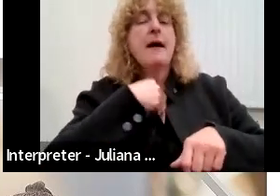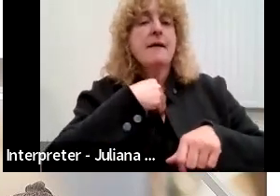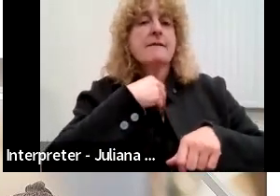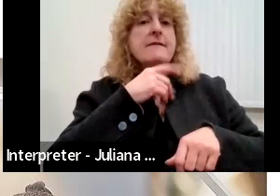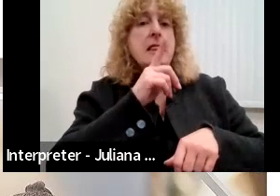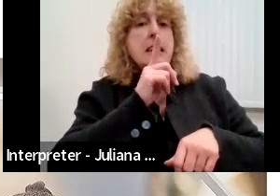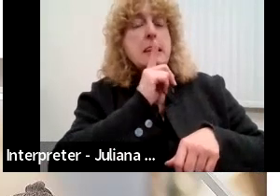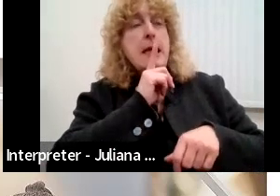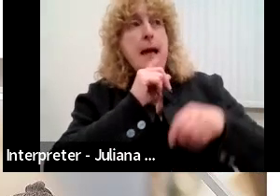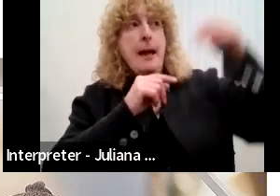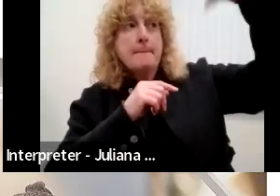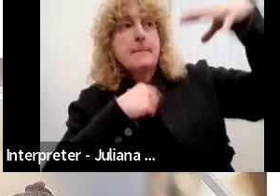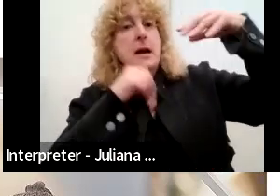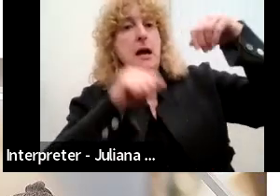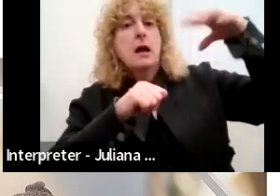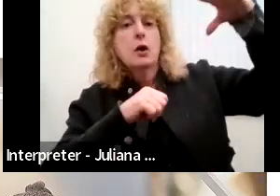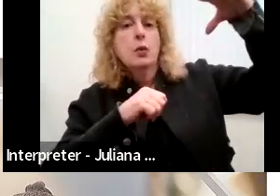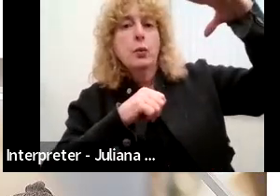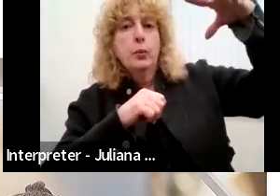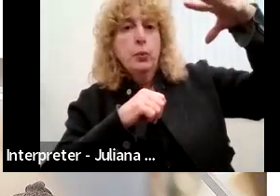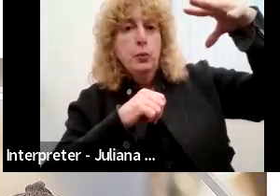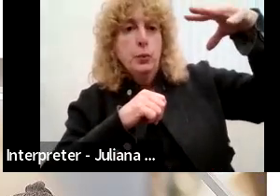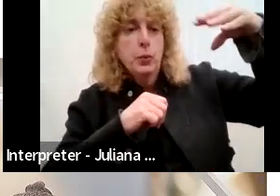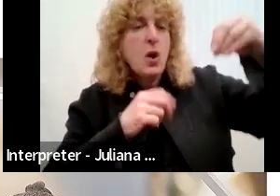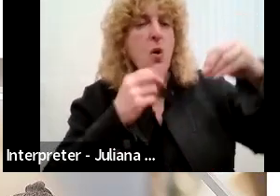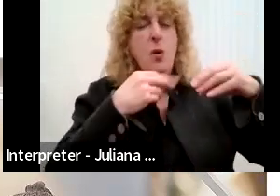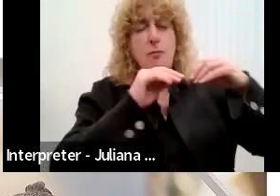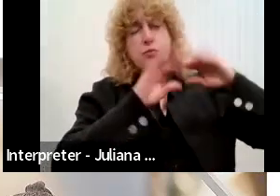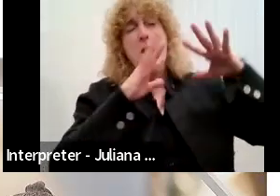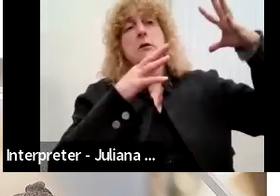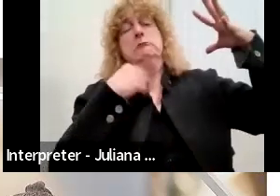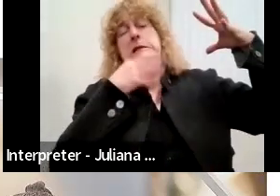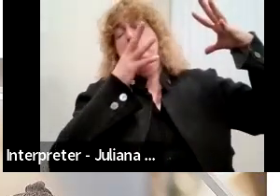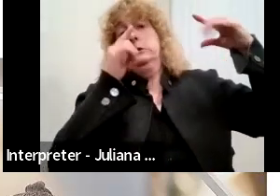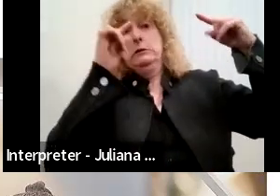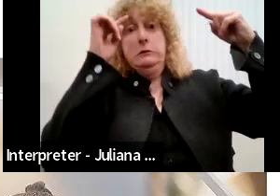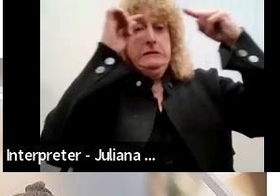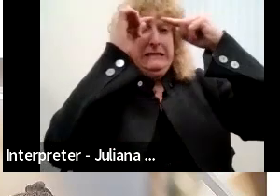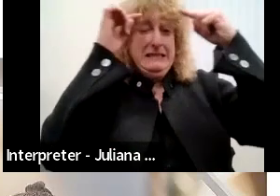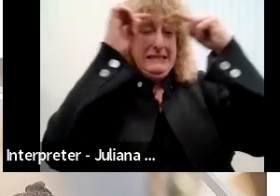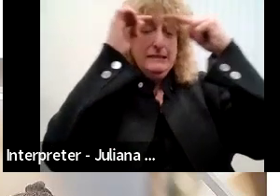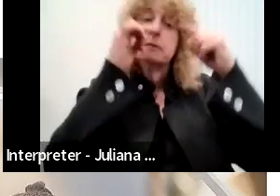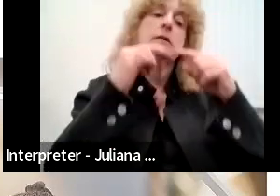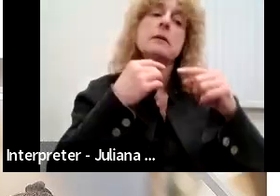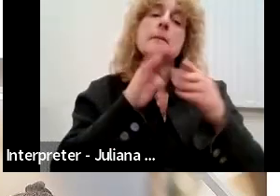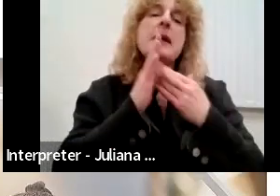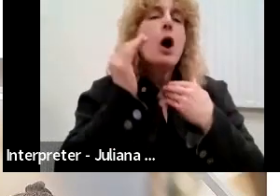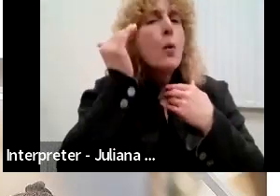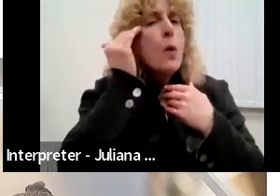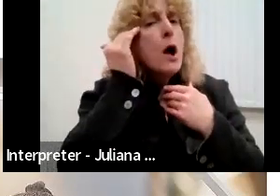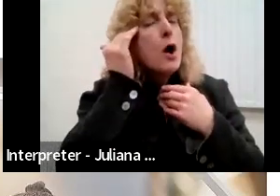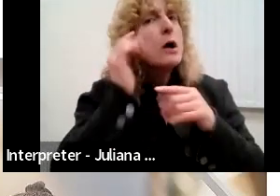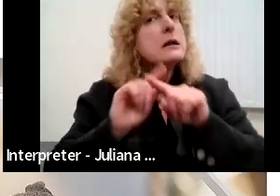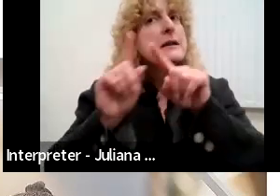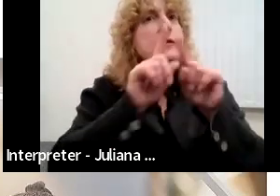can like dim the lights, or else I will start like getting a headache. And so just different, being aware of like different